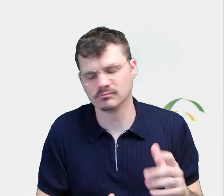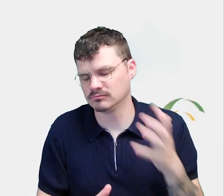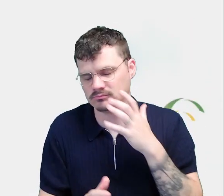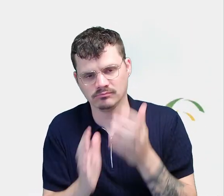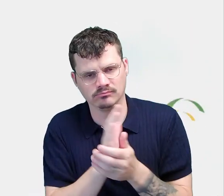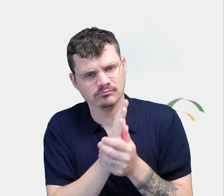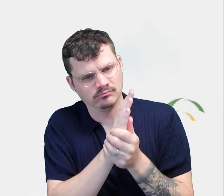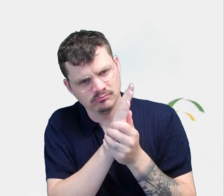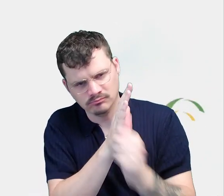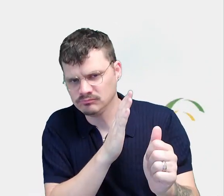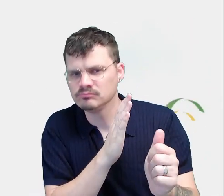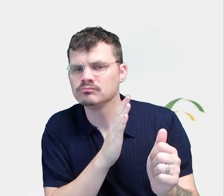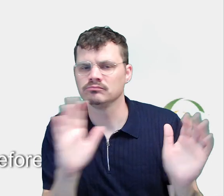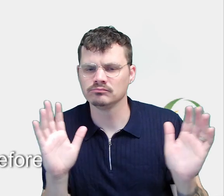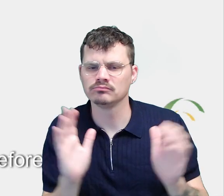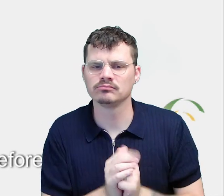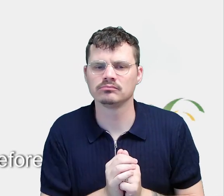skilled.